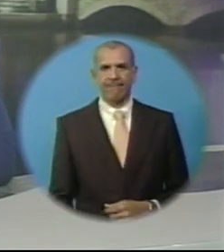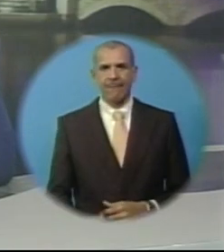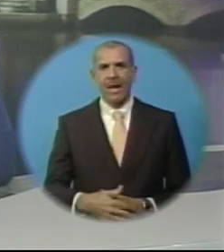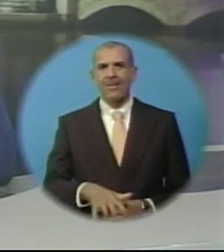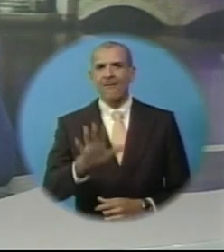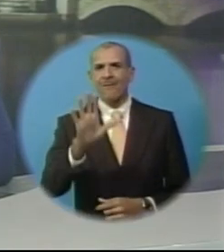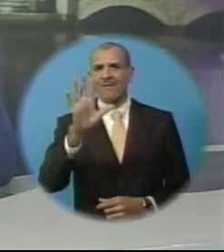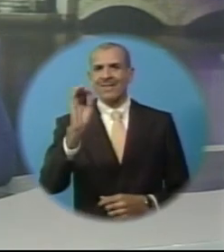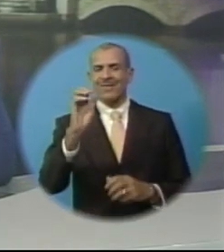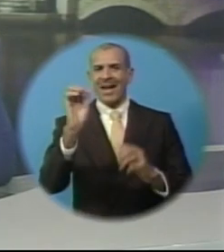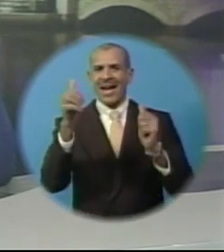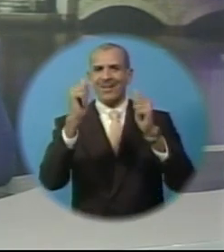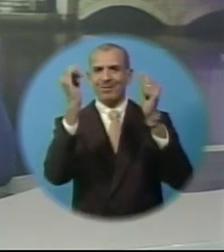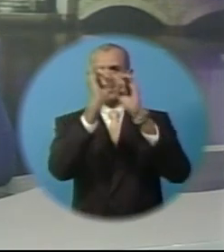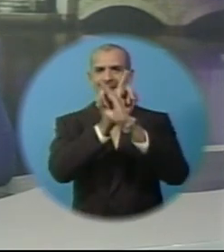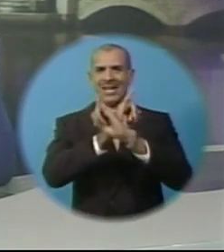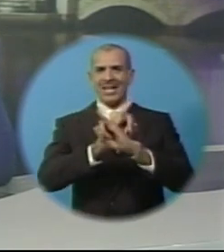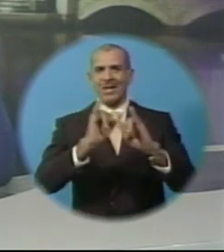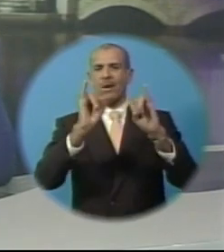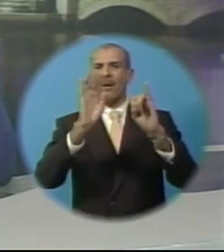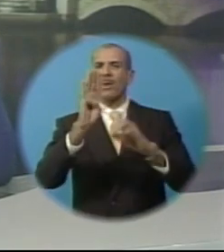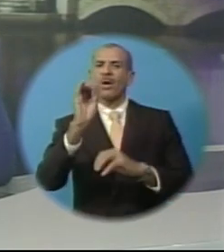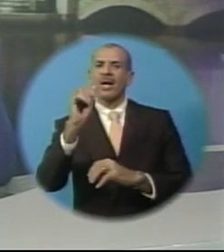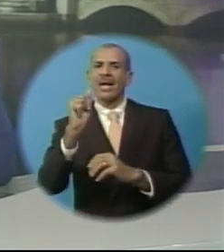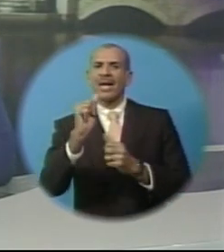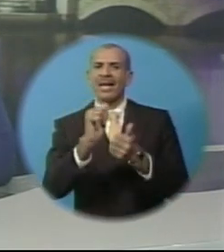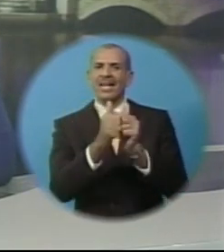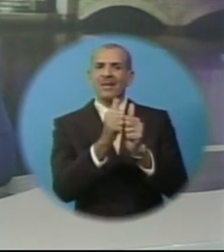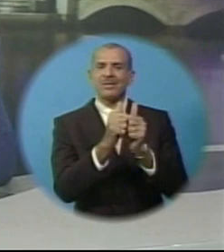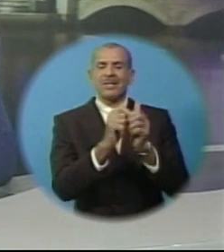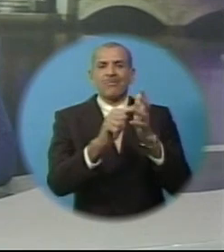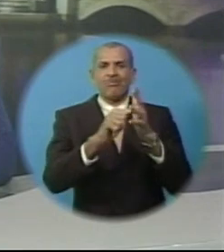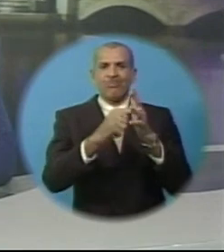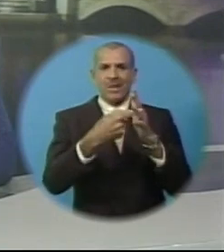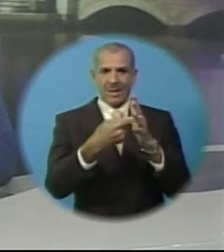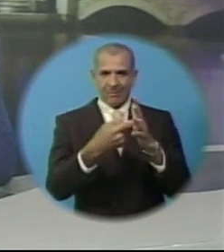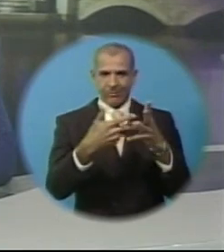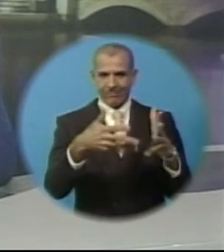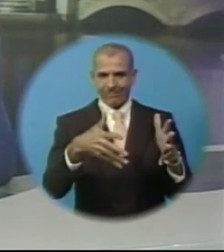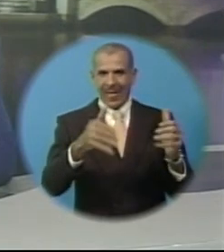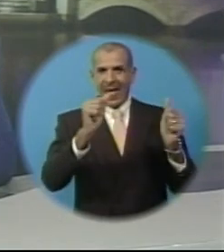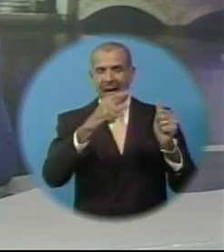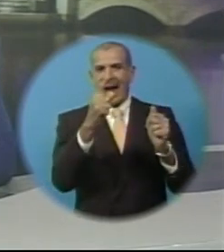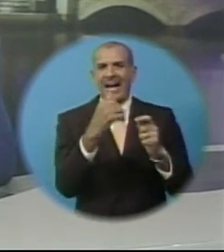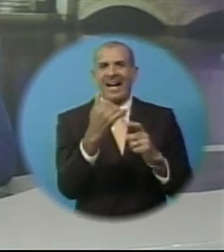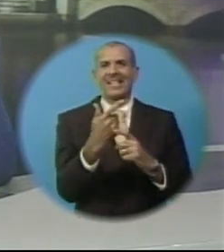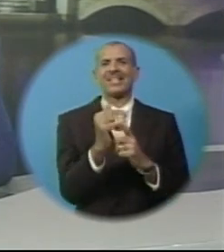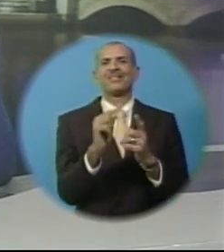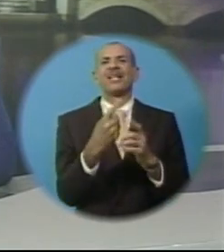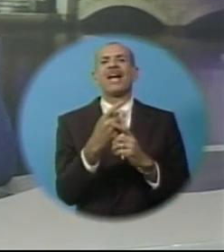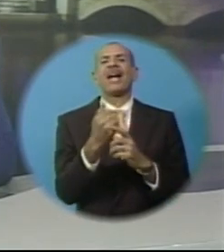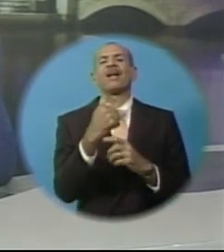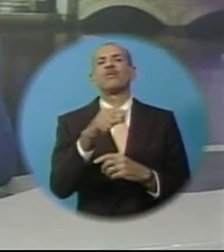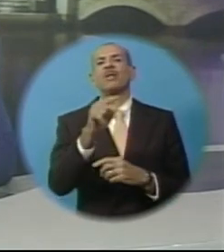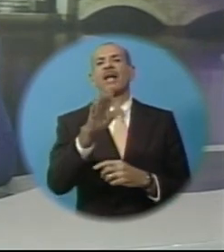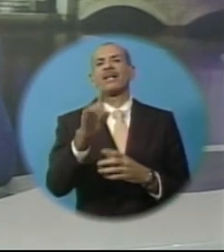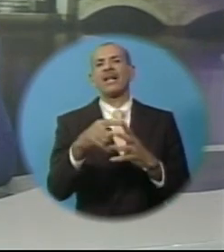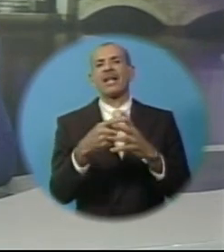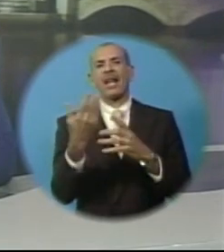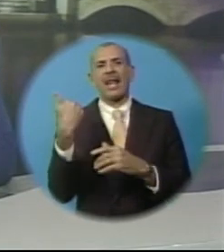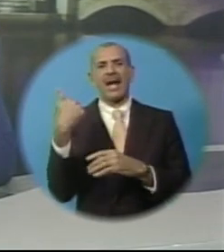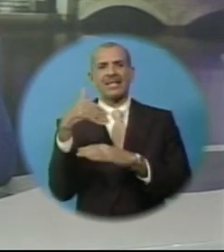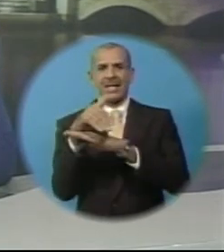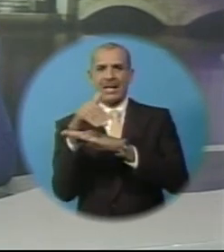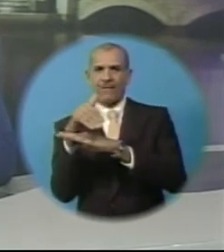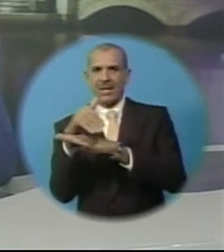50th anniversary Independence BOA Games have officially begun. During the opening ceremony at the BOA headquarters last